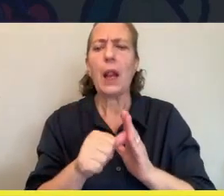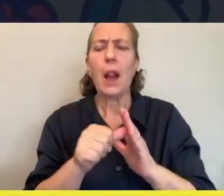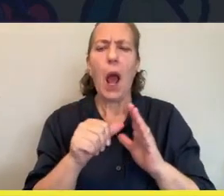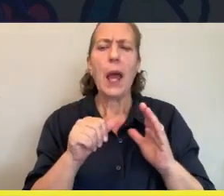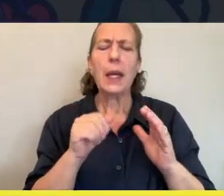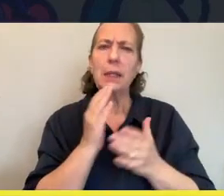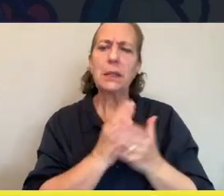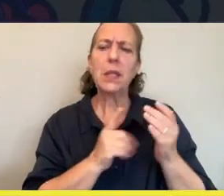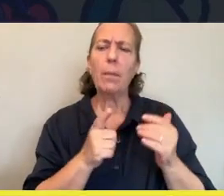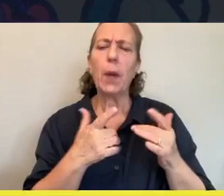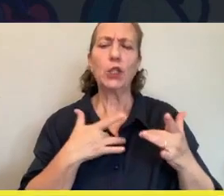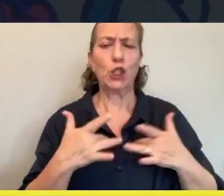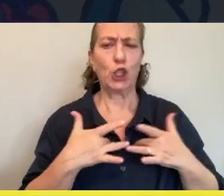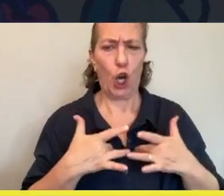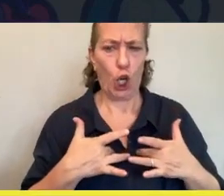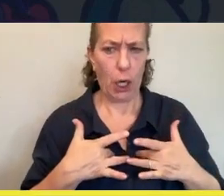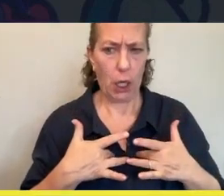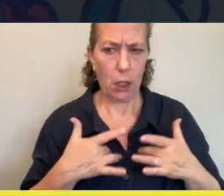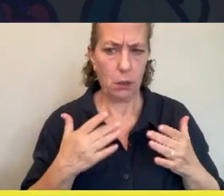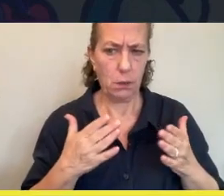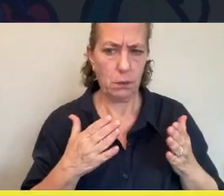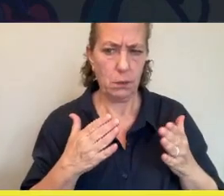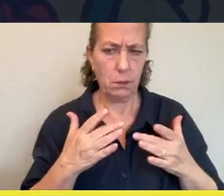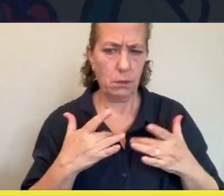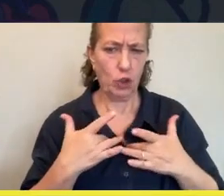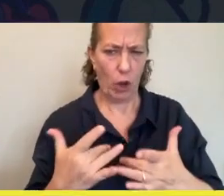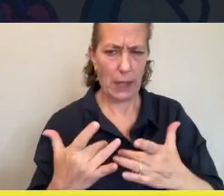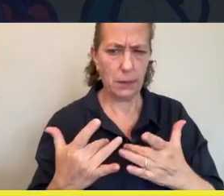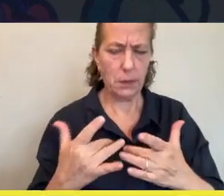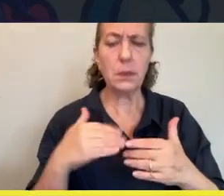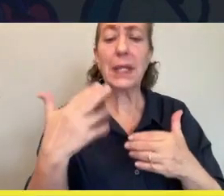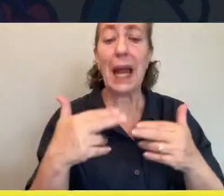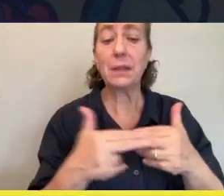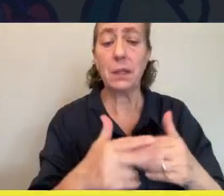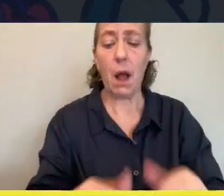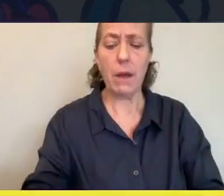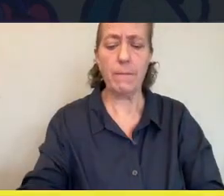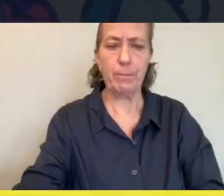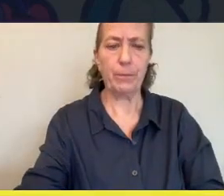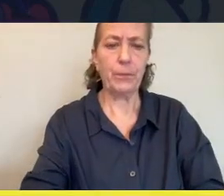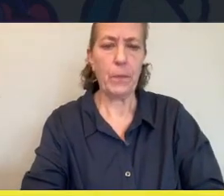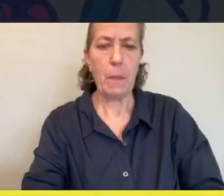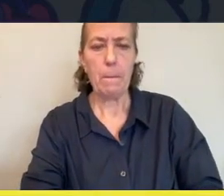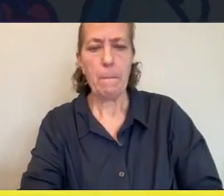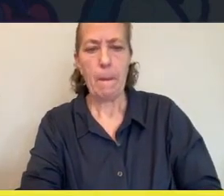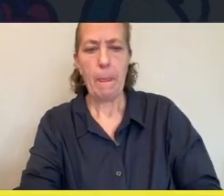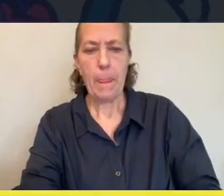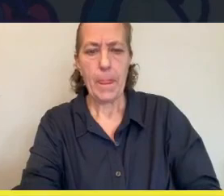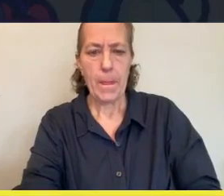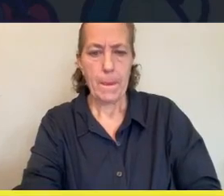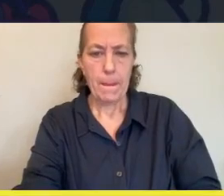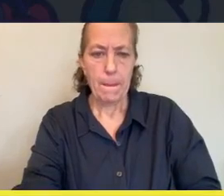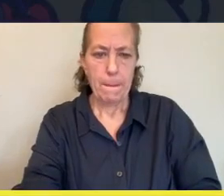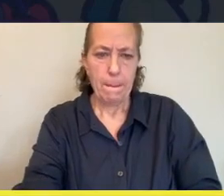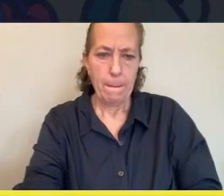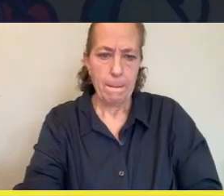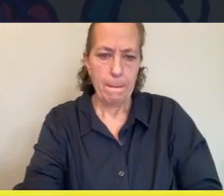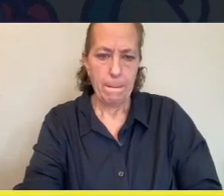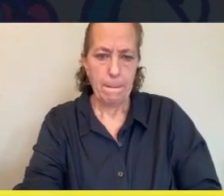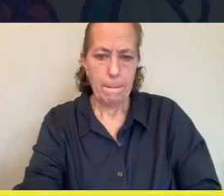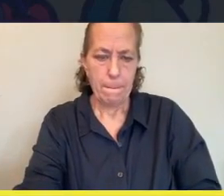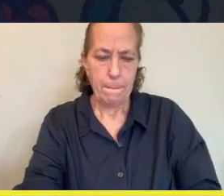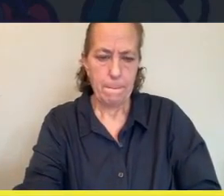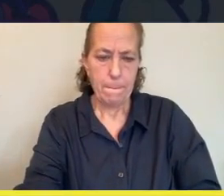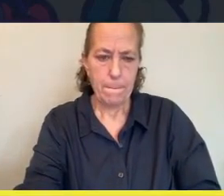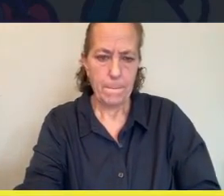national trends. Next slide. So for younger people with disabilities, for persons under the